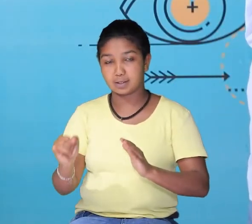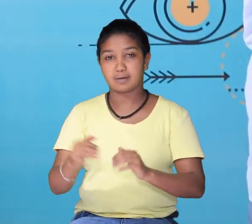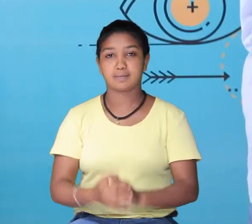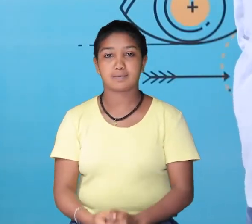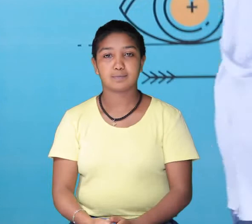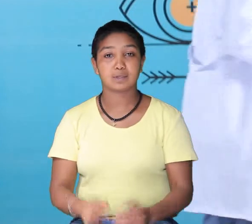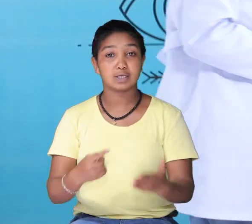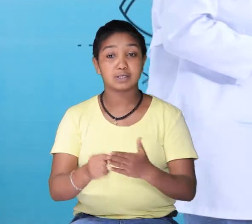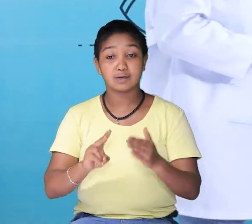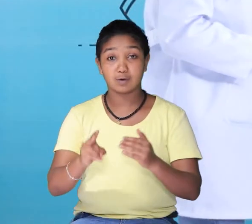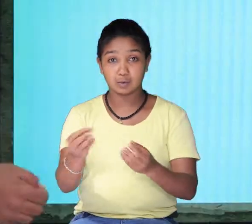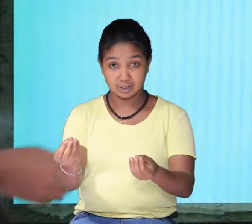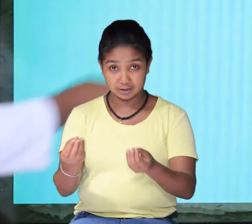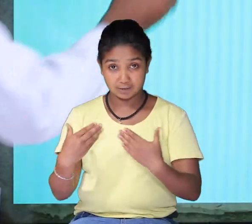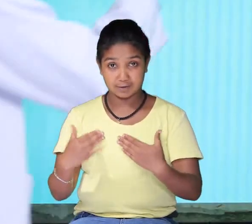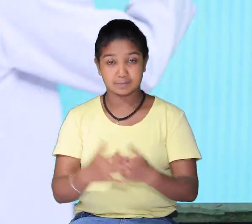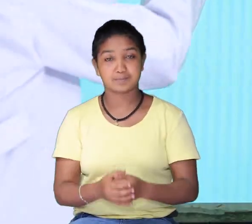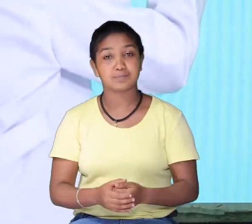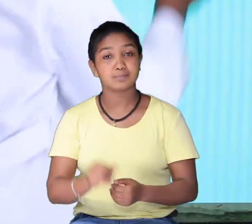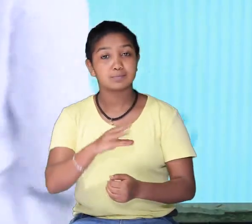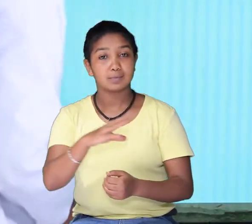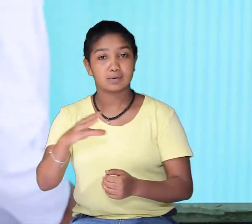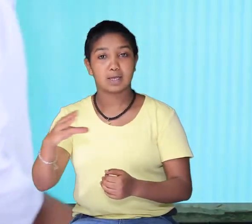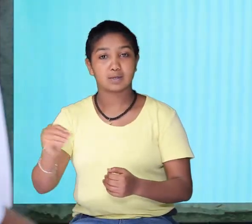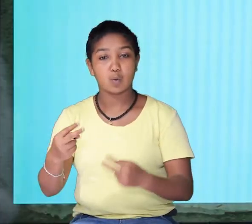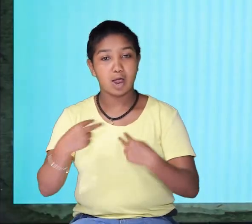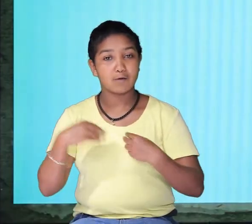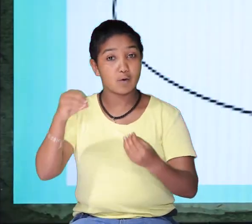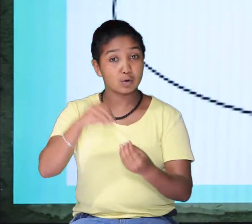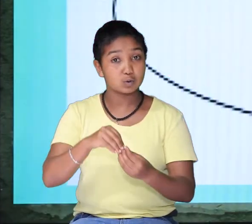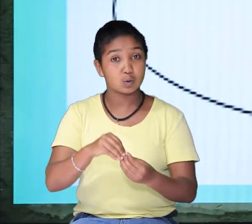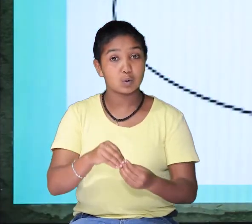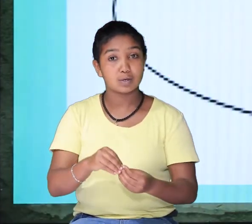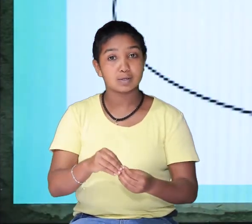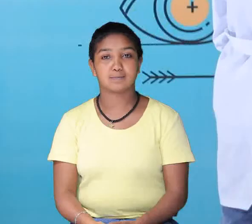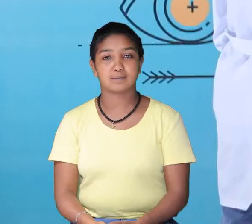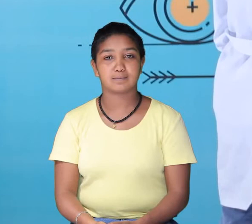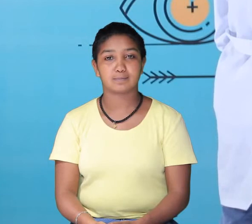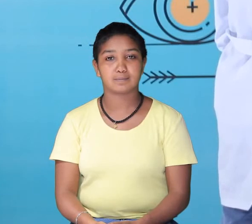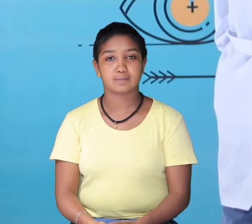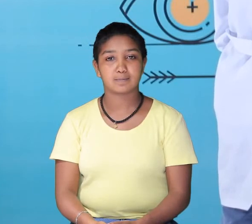j. This is the velocity given. And we have also the moment arm,